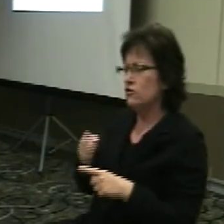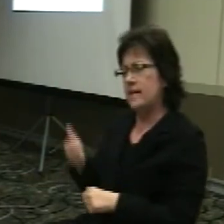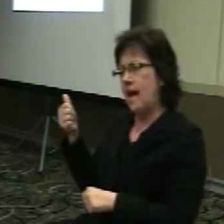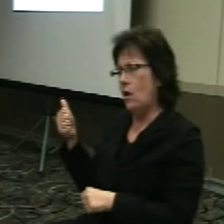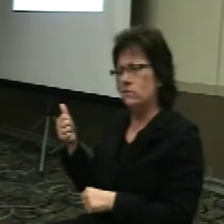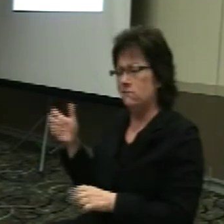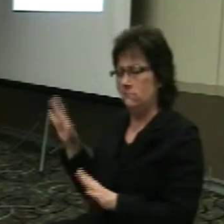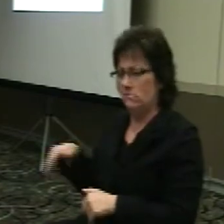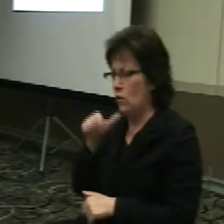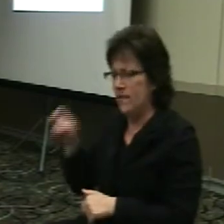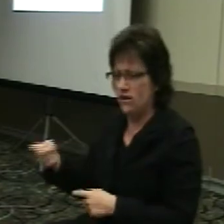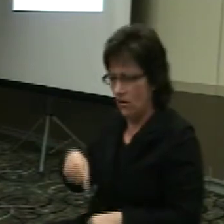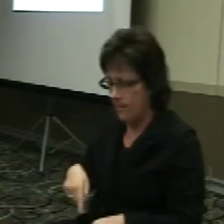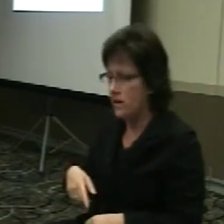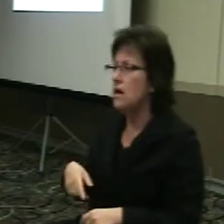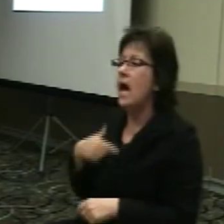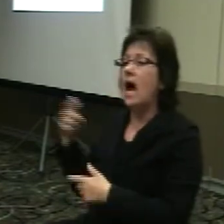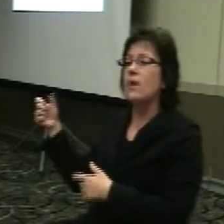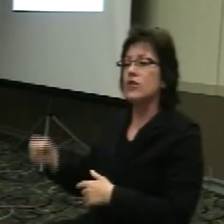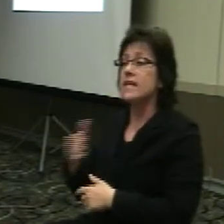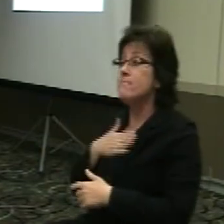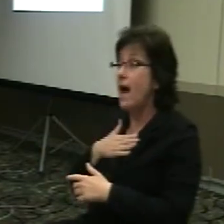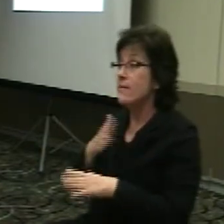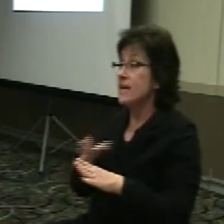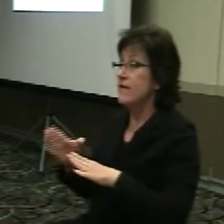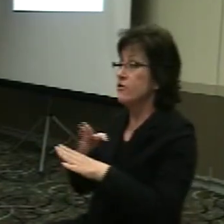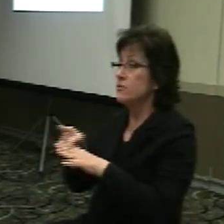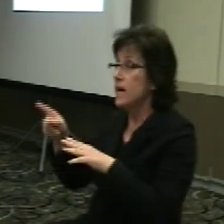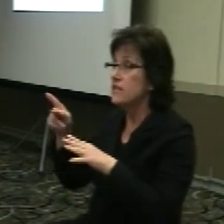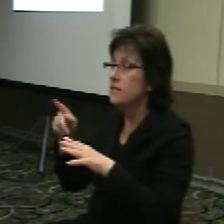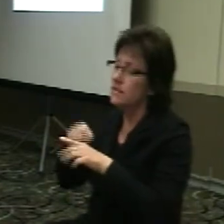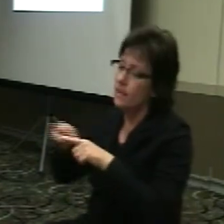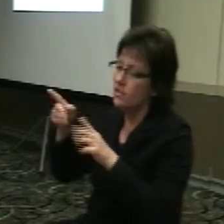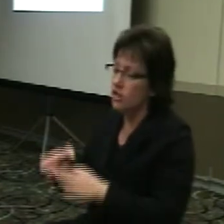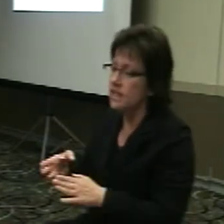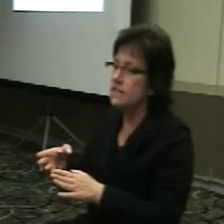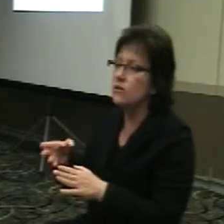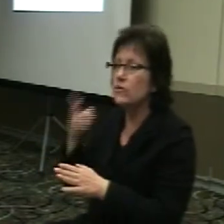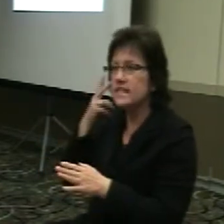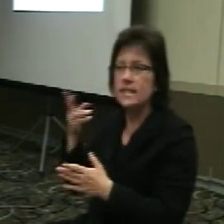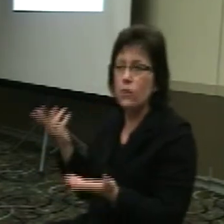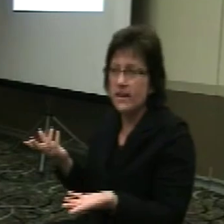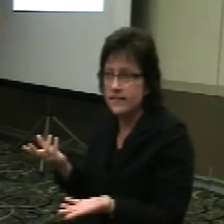specialist, and what we see is this. What am I likely to say?